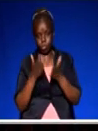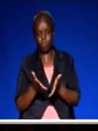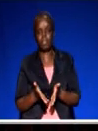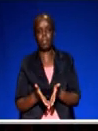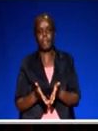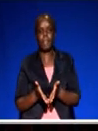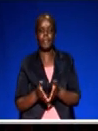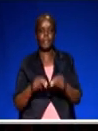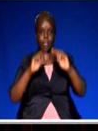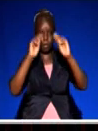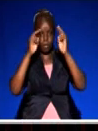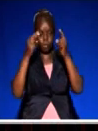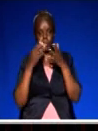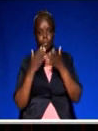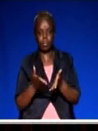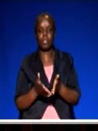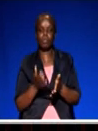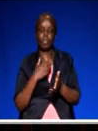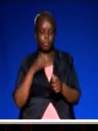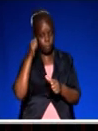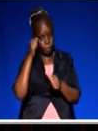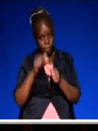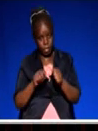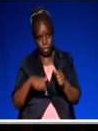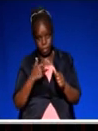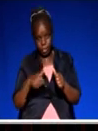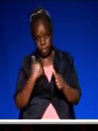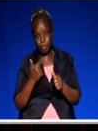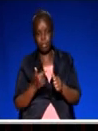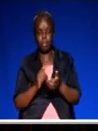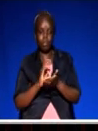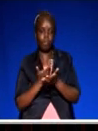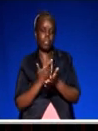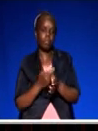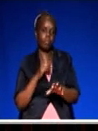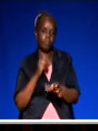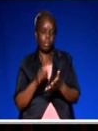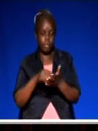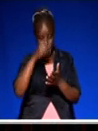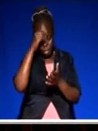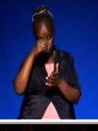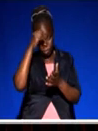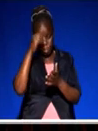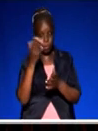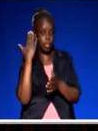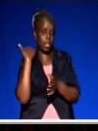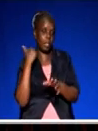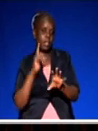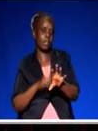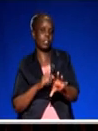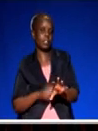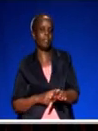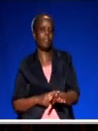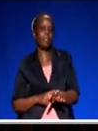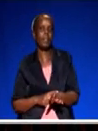day or topic of the day, we have to remind ourselves of some prerequisites, some few issues that we need to